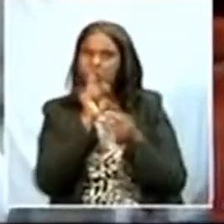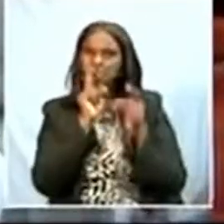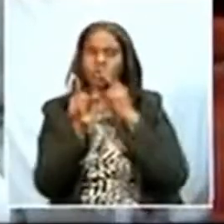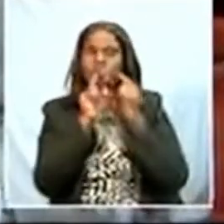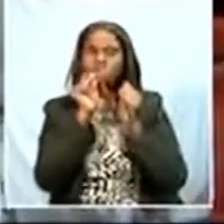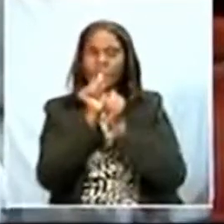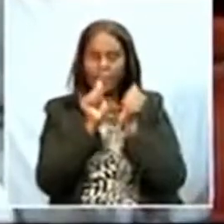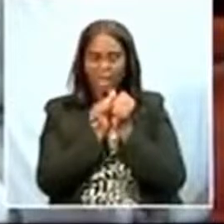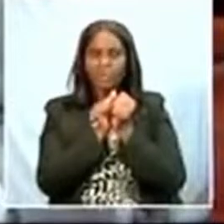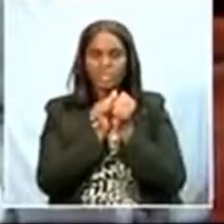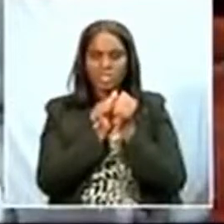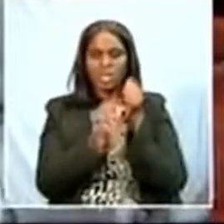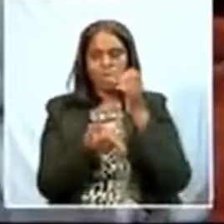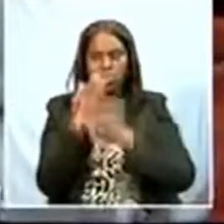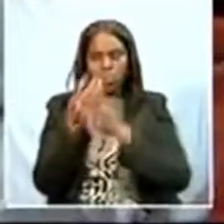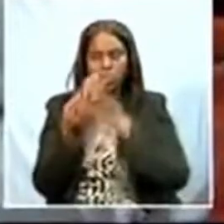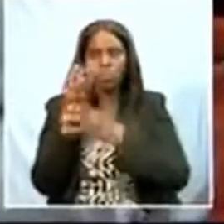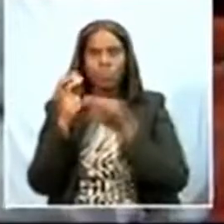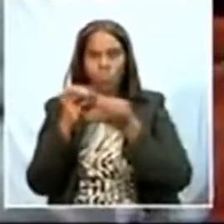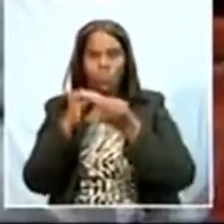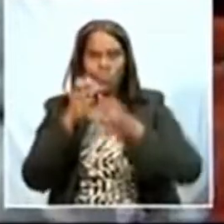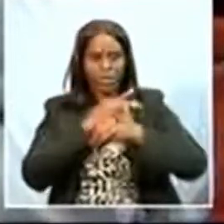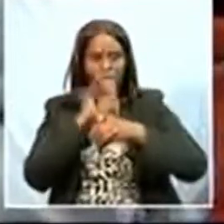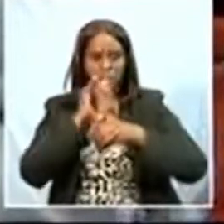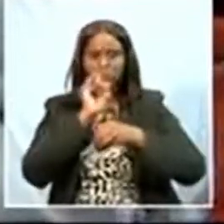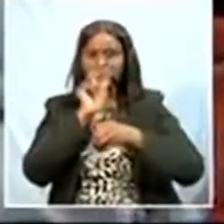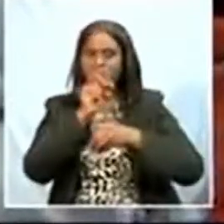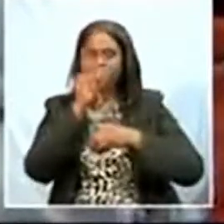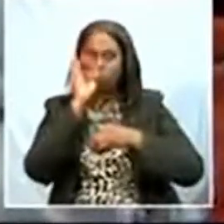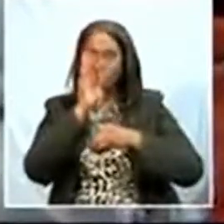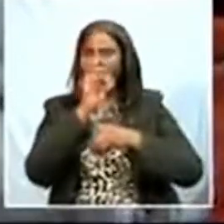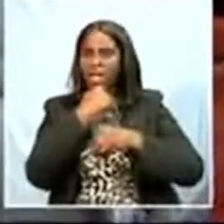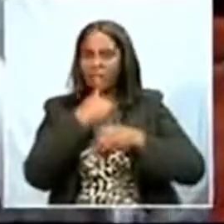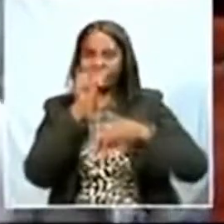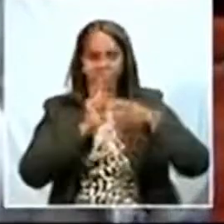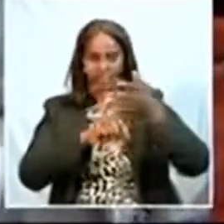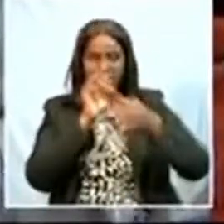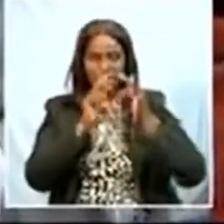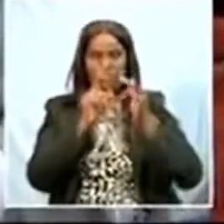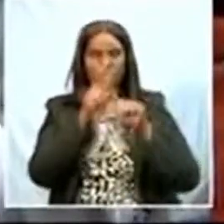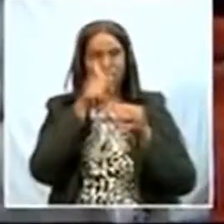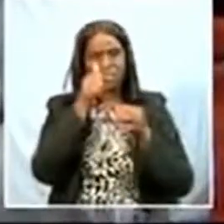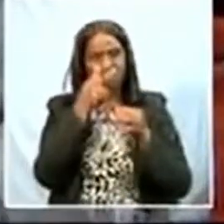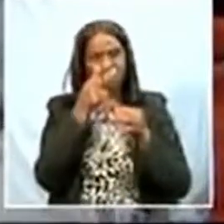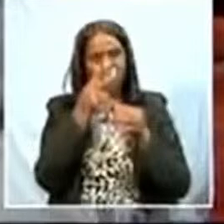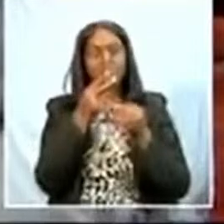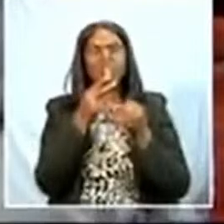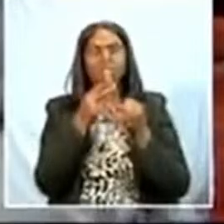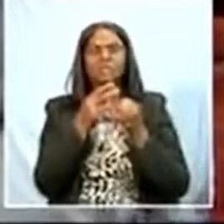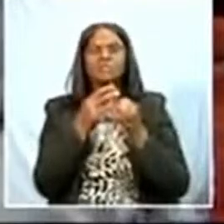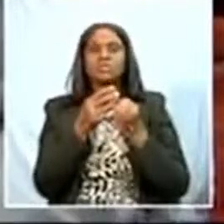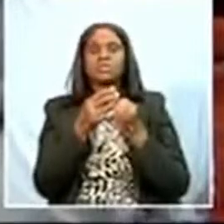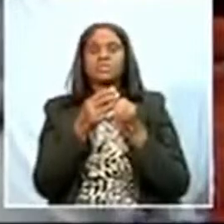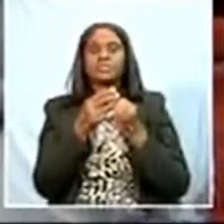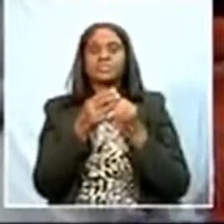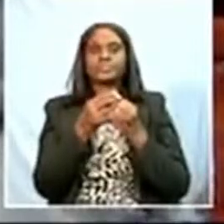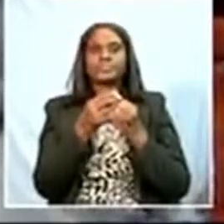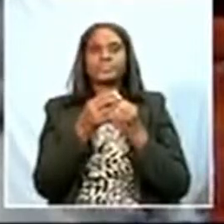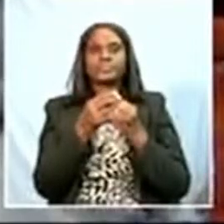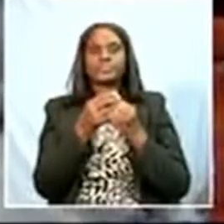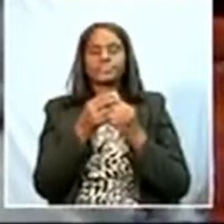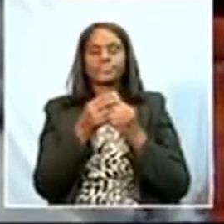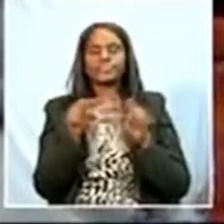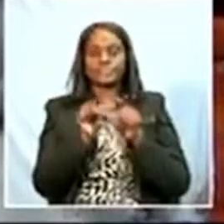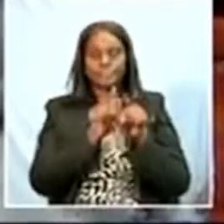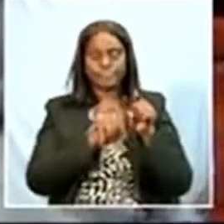about brownfield investments, then yes, there will be taxes that you lose. But if you are looking at greenfield investments, you can't say you lose